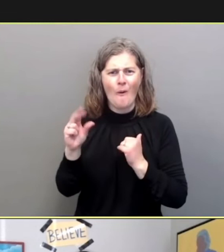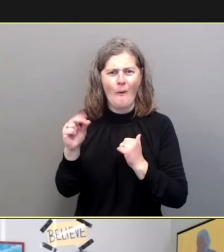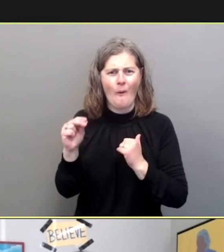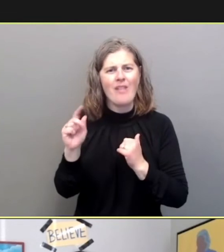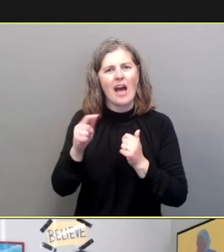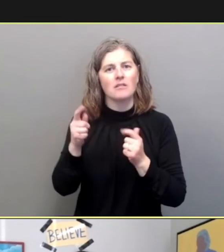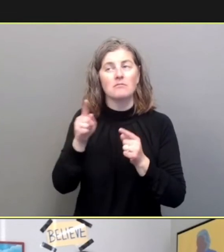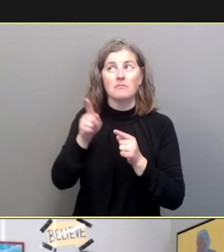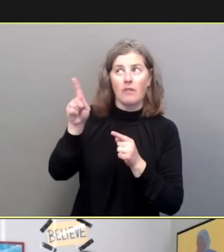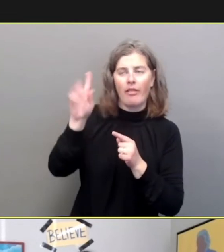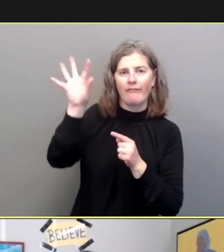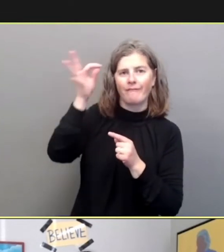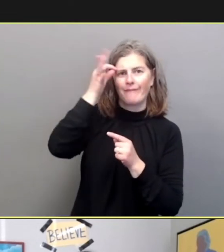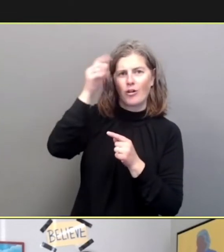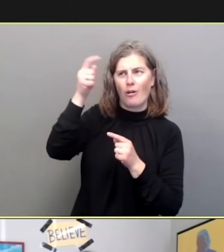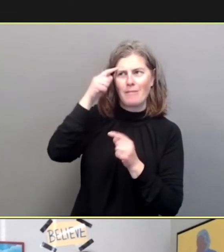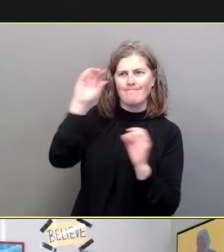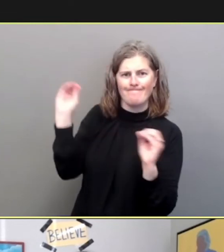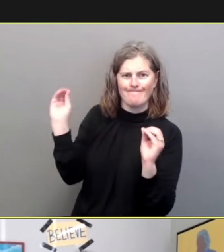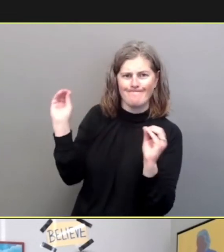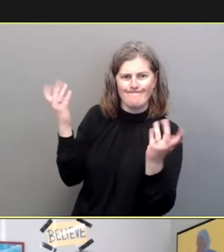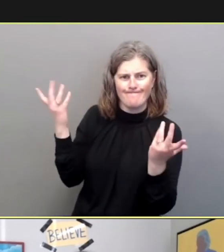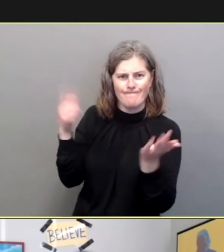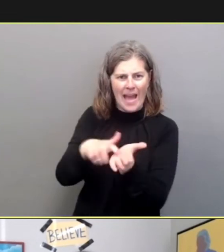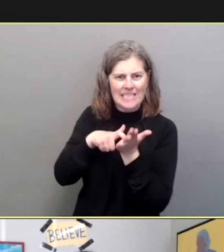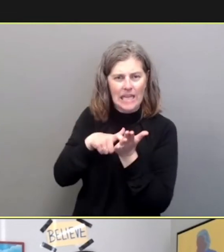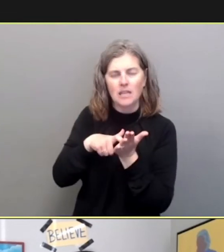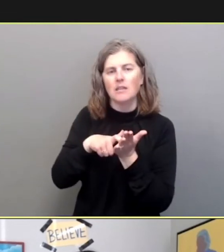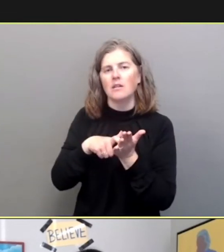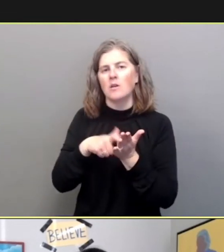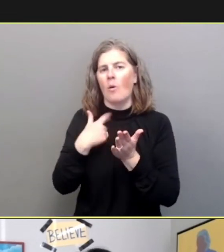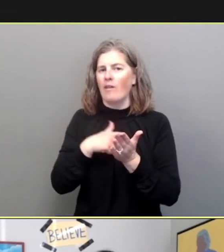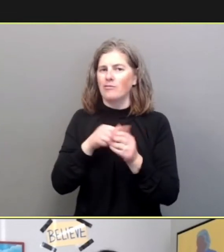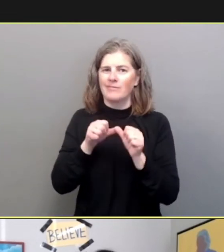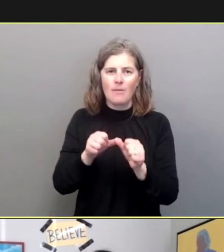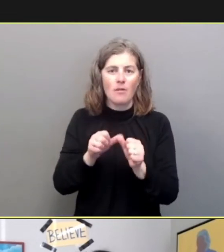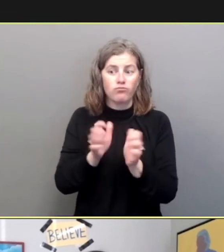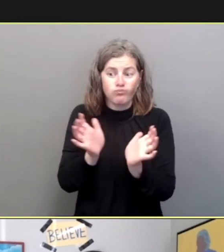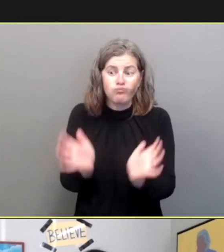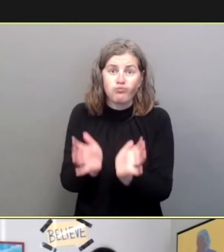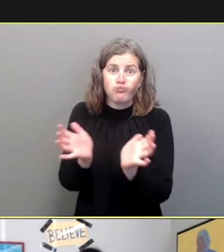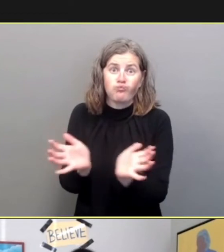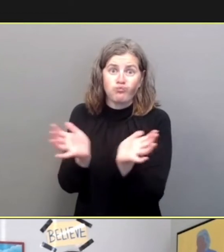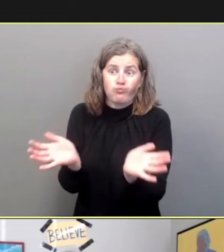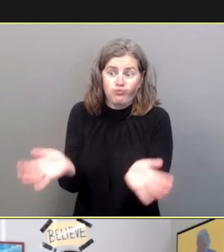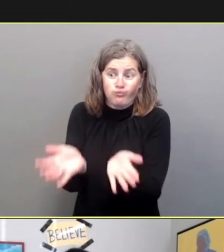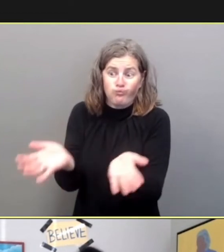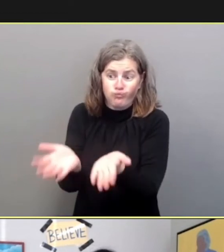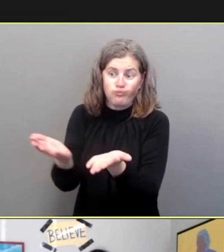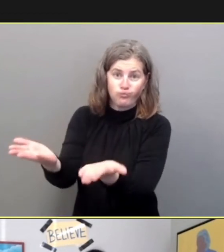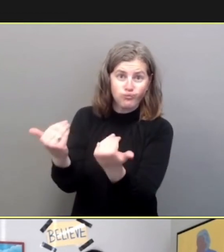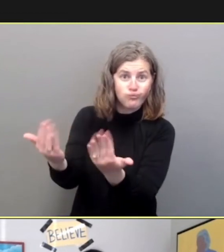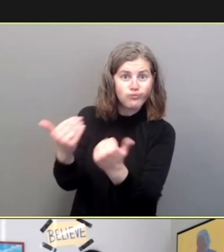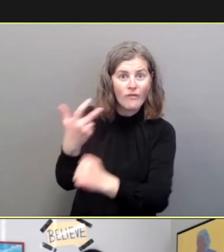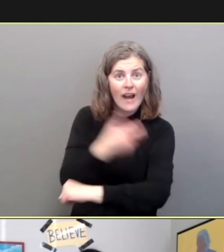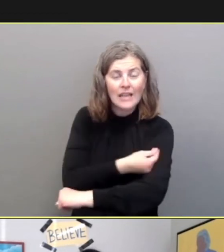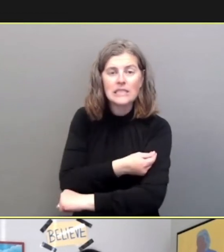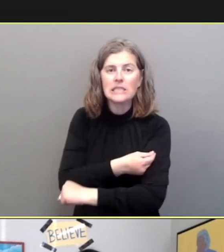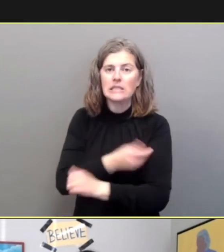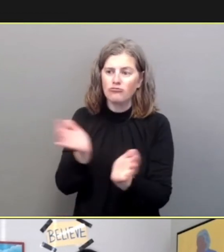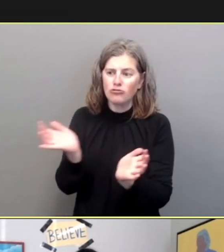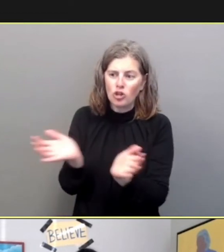federal government or anything. So I think that we just have to keep on encouraging people, teachers, to